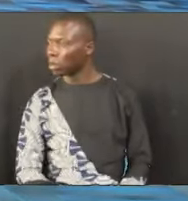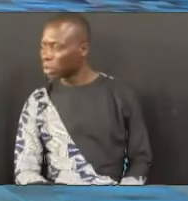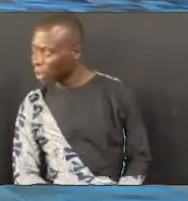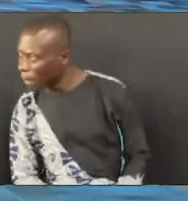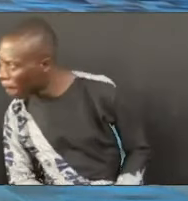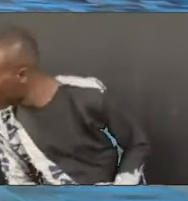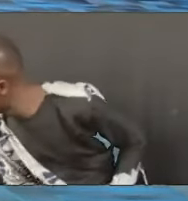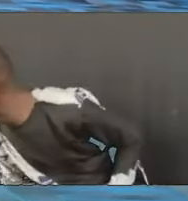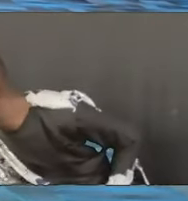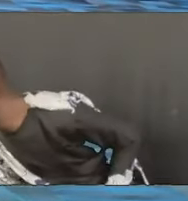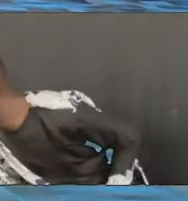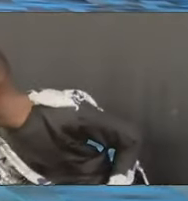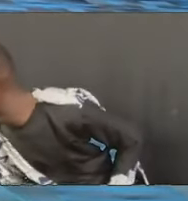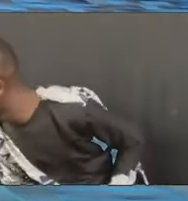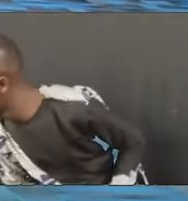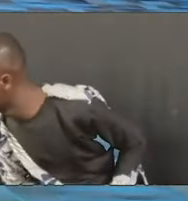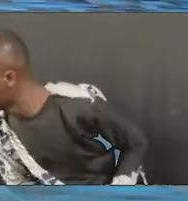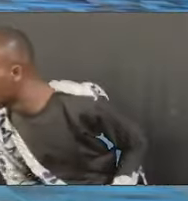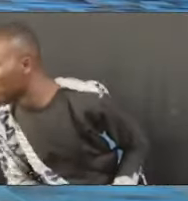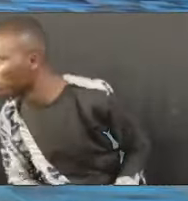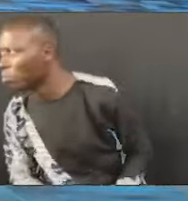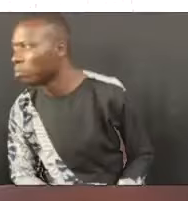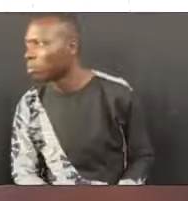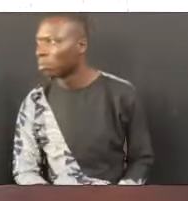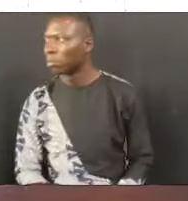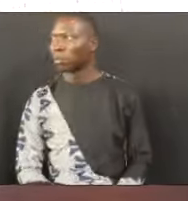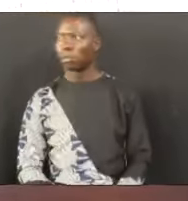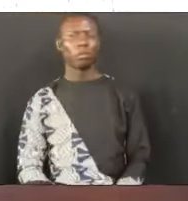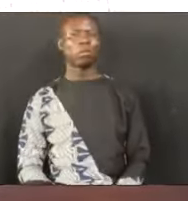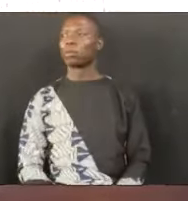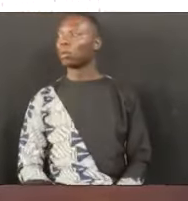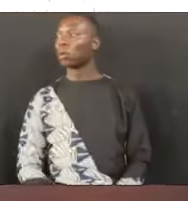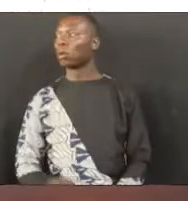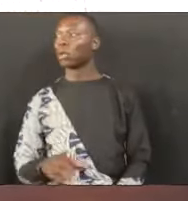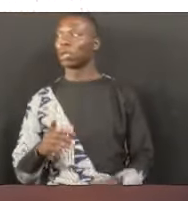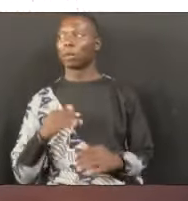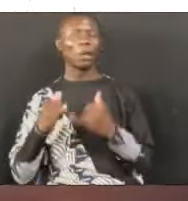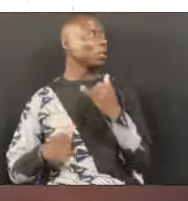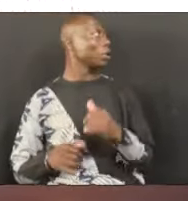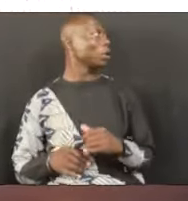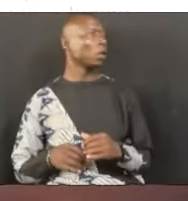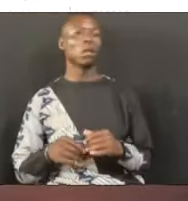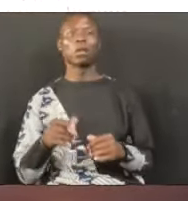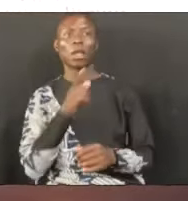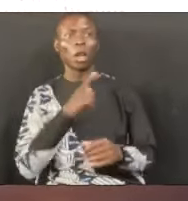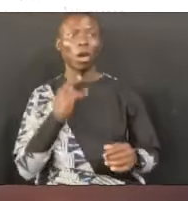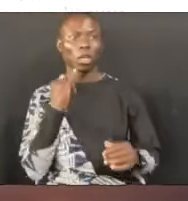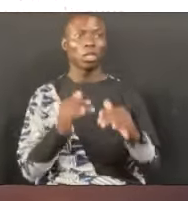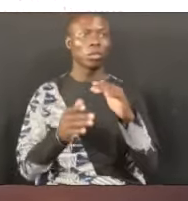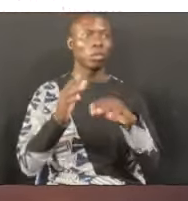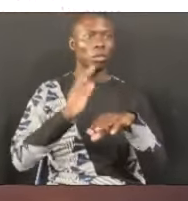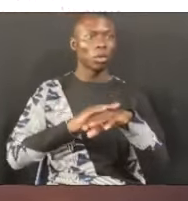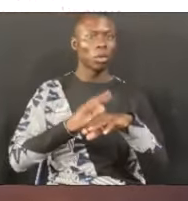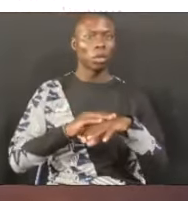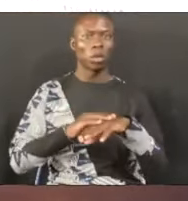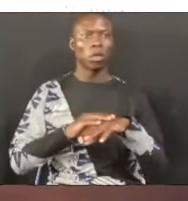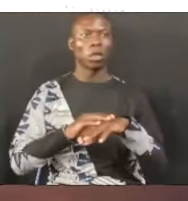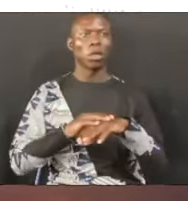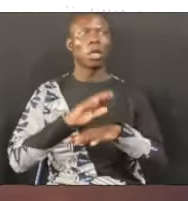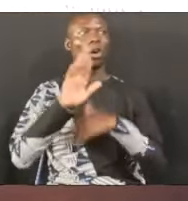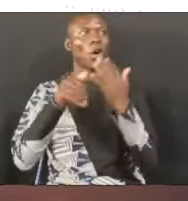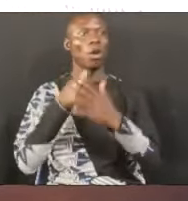1, 2. Check. The Lord is good. All the time. The Lord is good. All the time. And all the